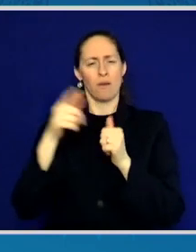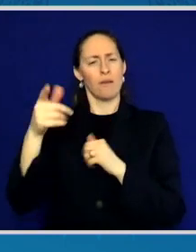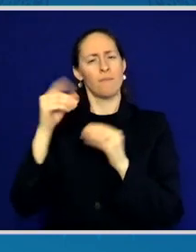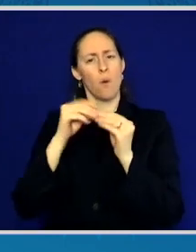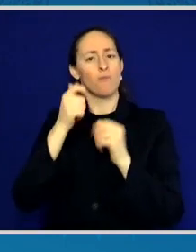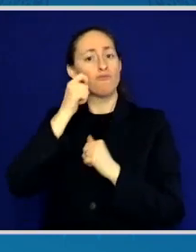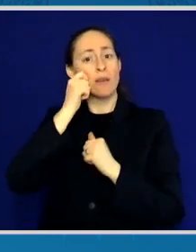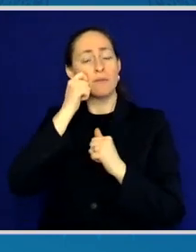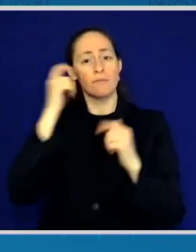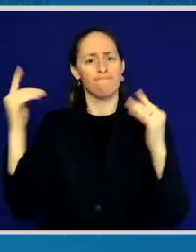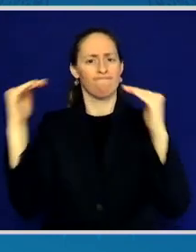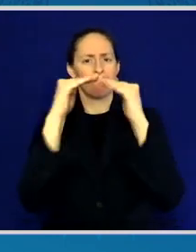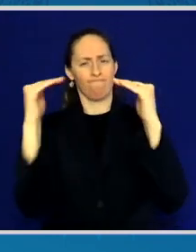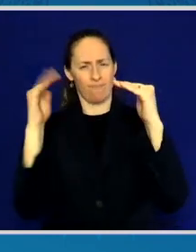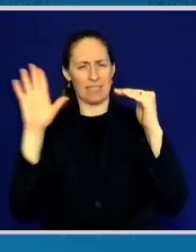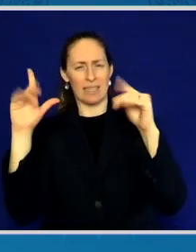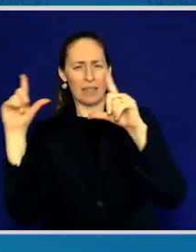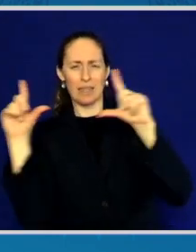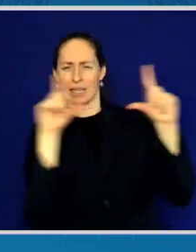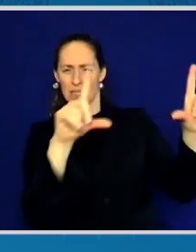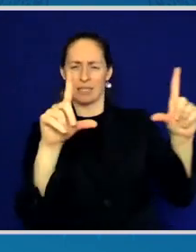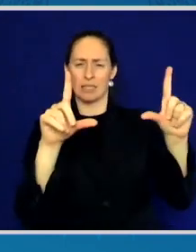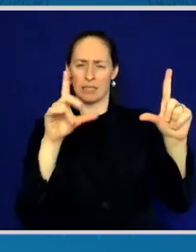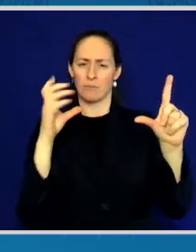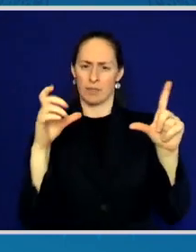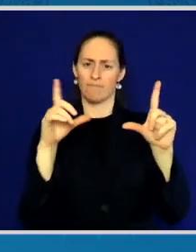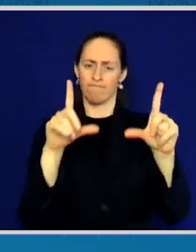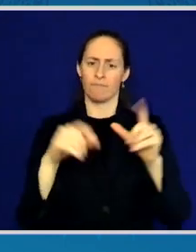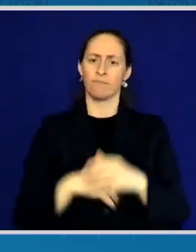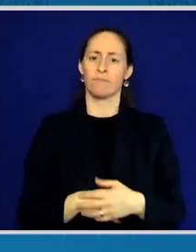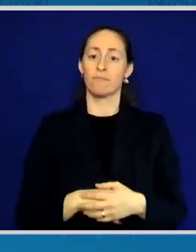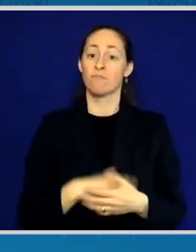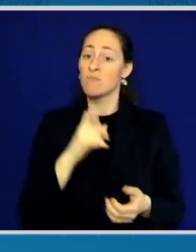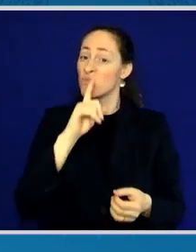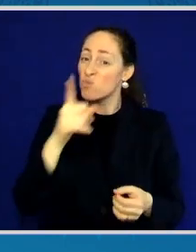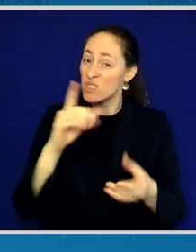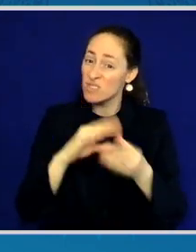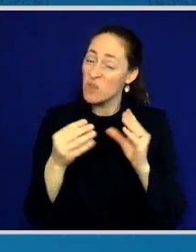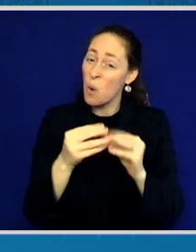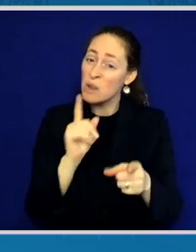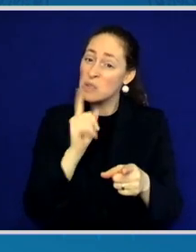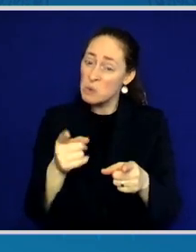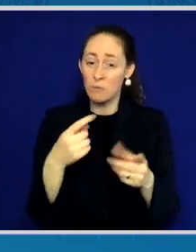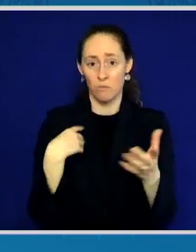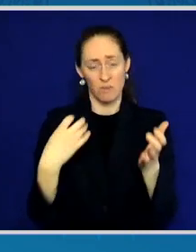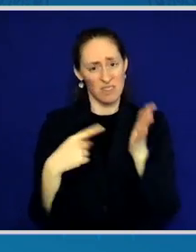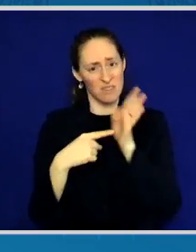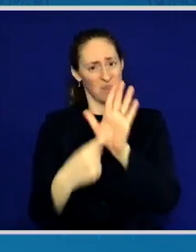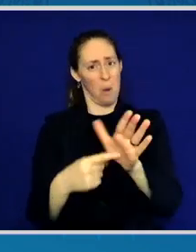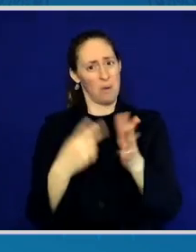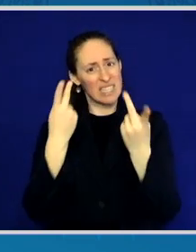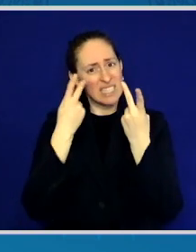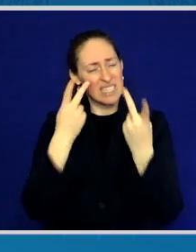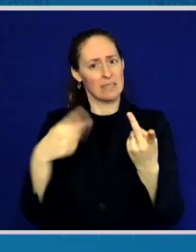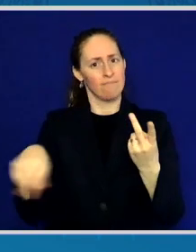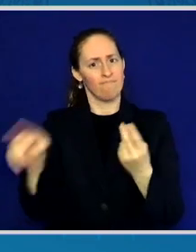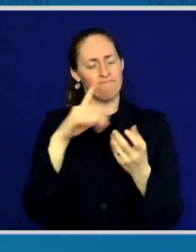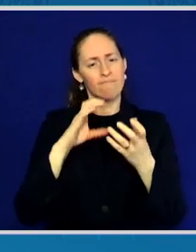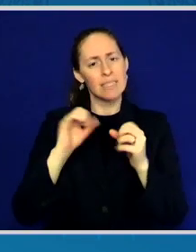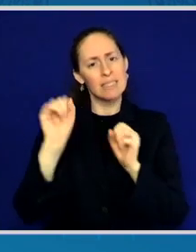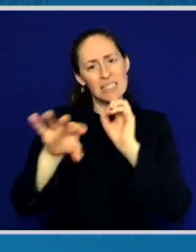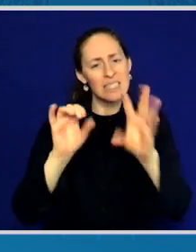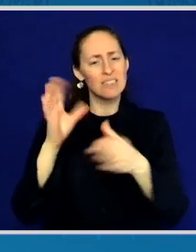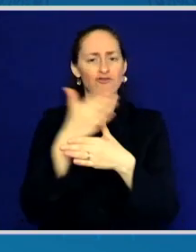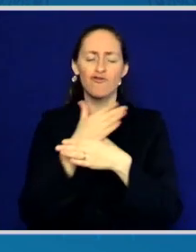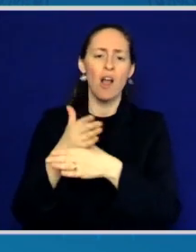and make sure that we're centering those voices and those stories that my colleague shared earlier. Thank you,